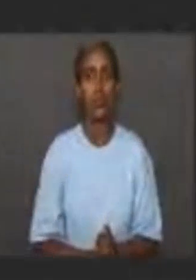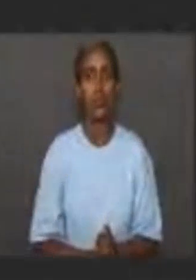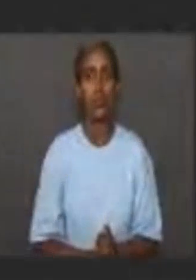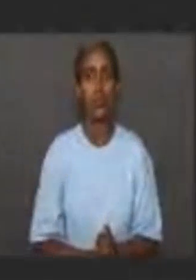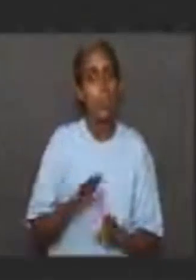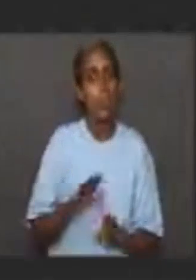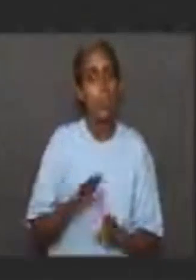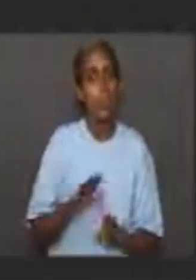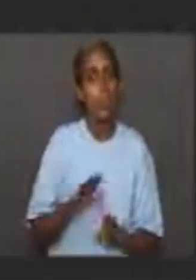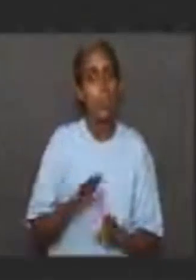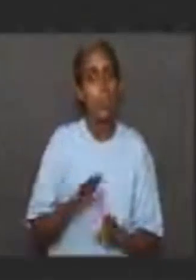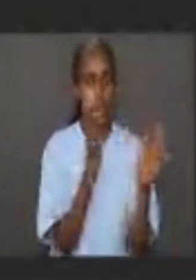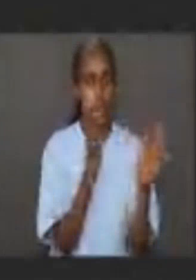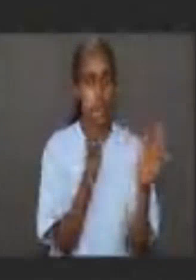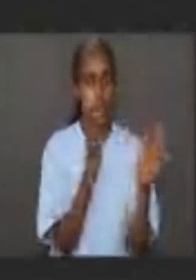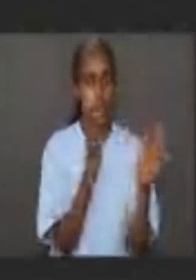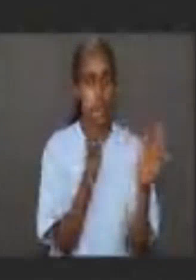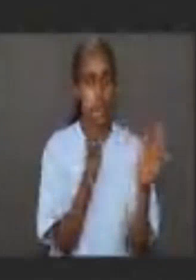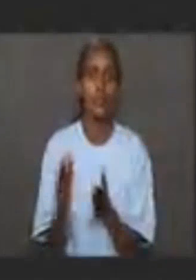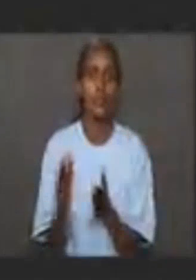Students, let's get ready.